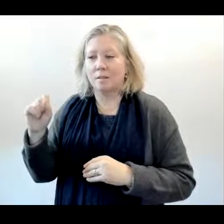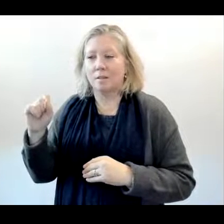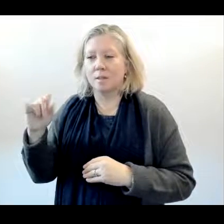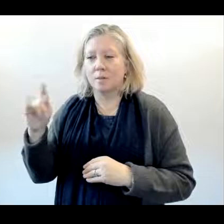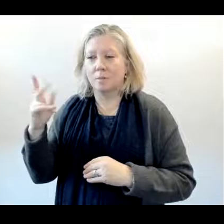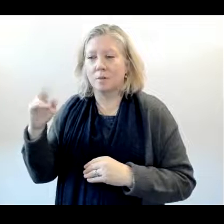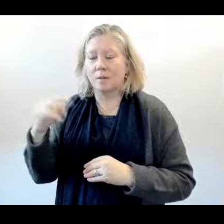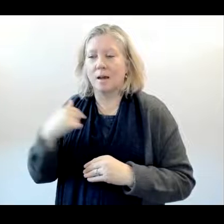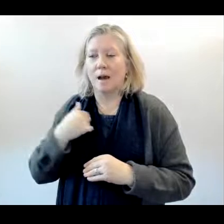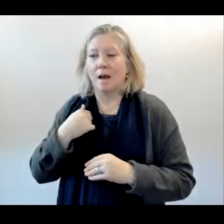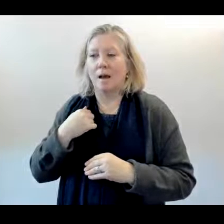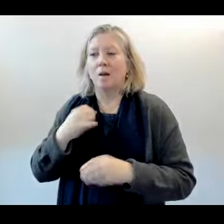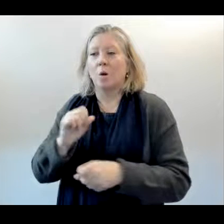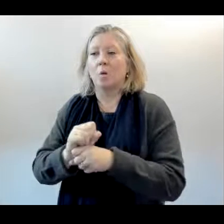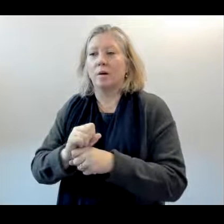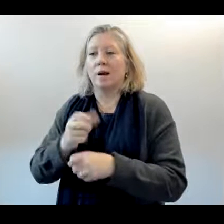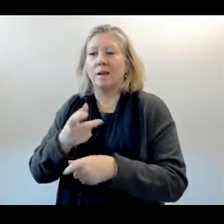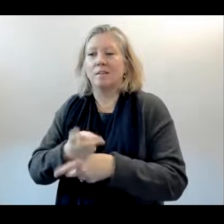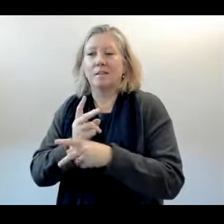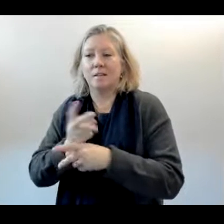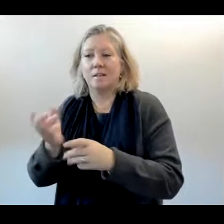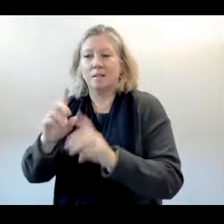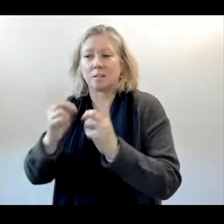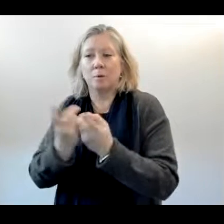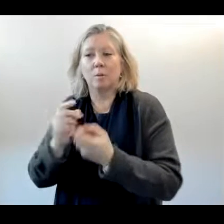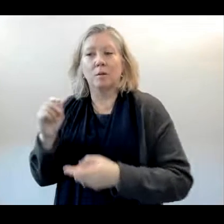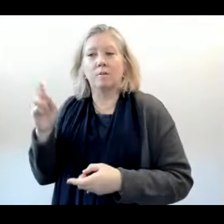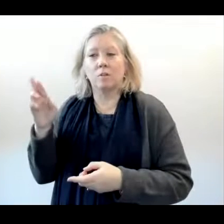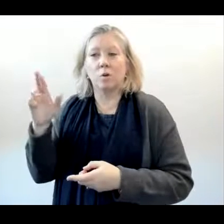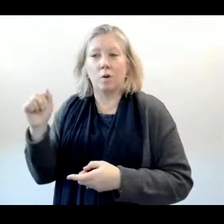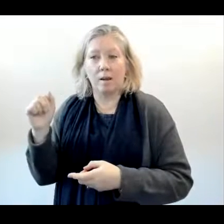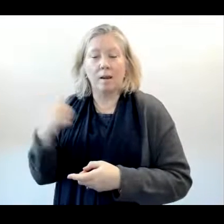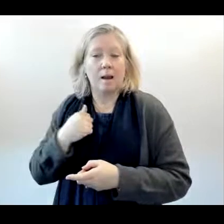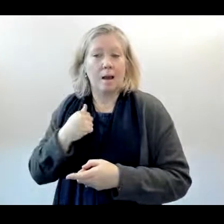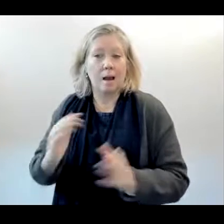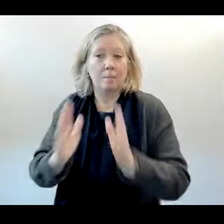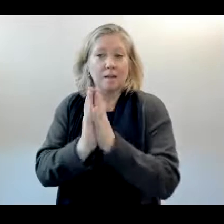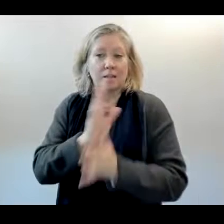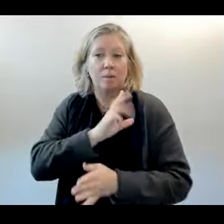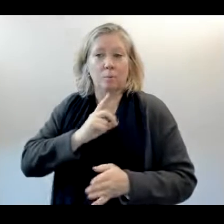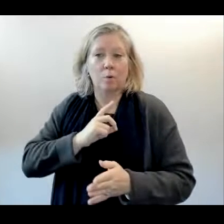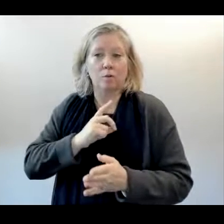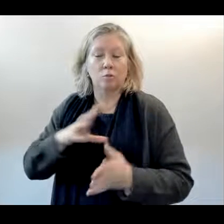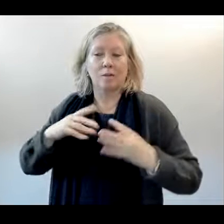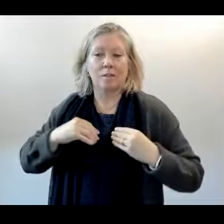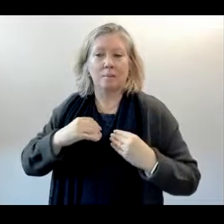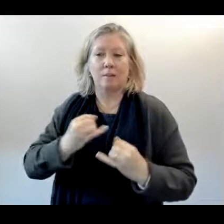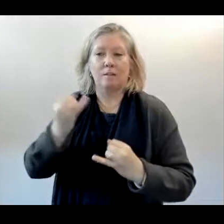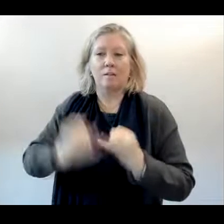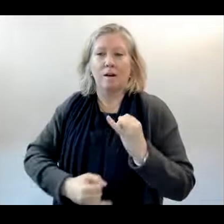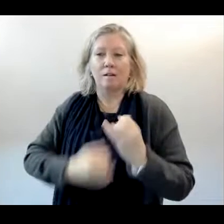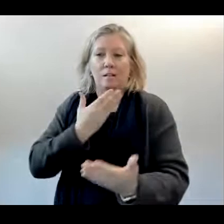residential lending department of the URA. And I'm here in front of the board today to request an acceptance of final drawings, final